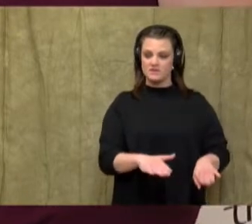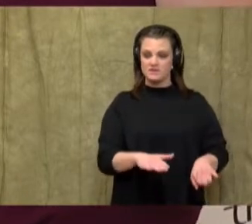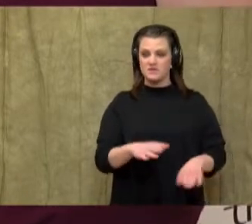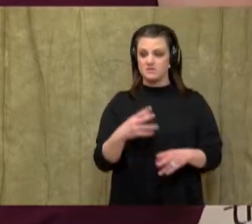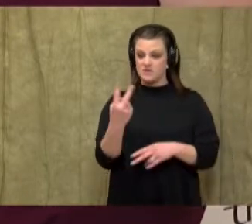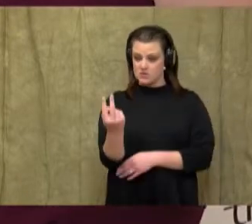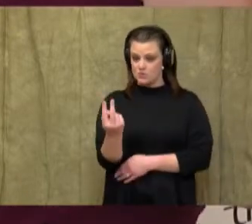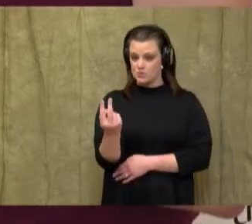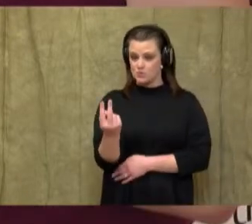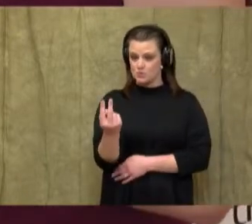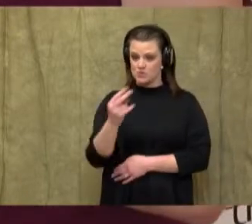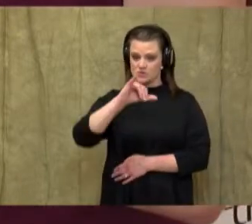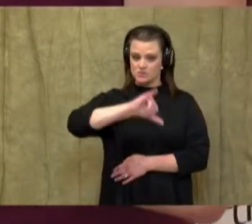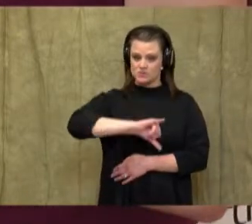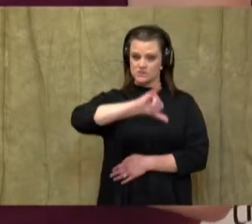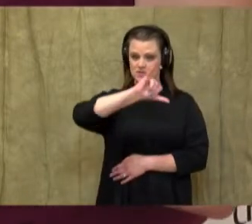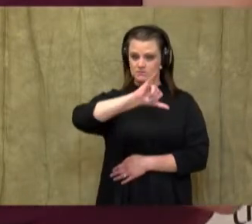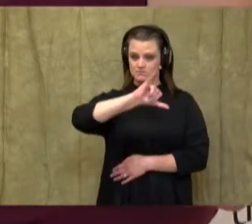by 2?